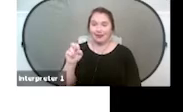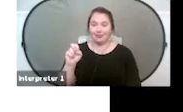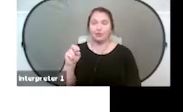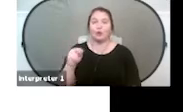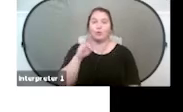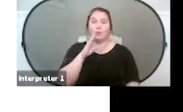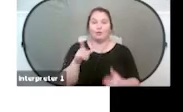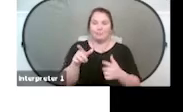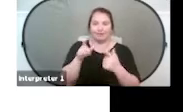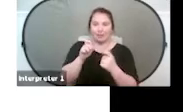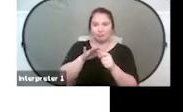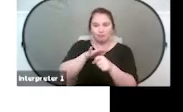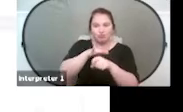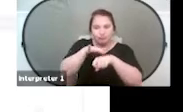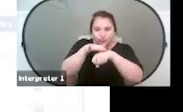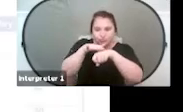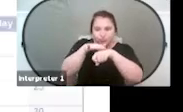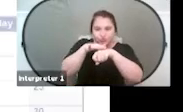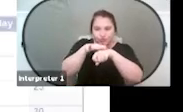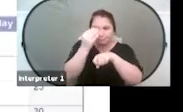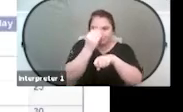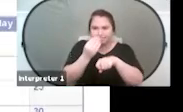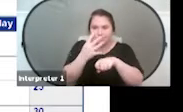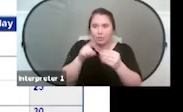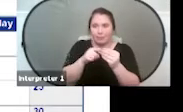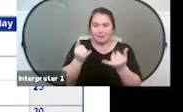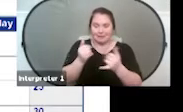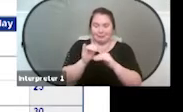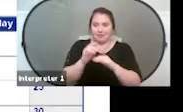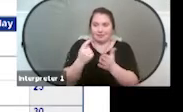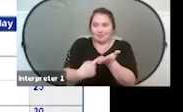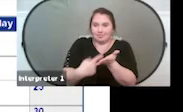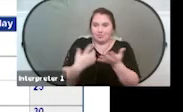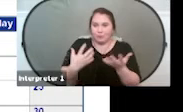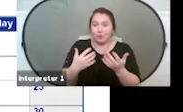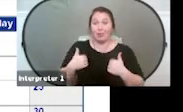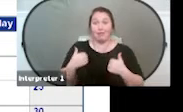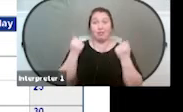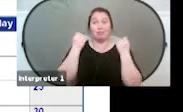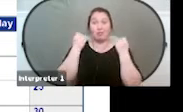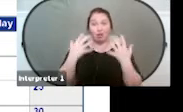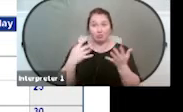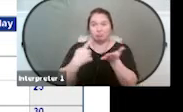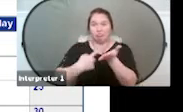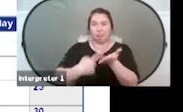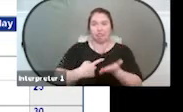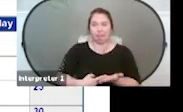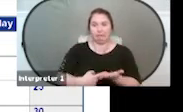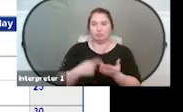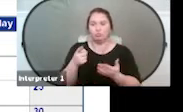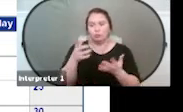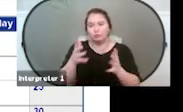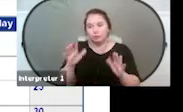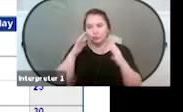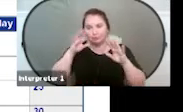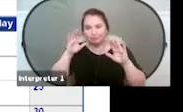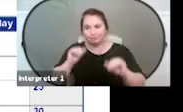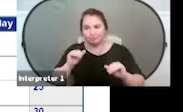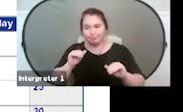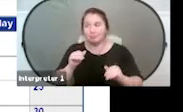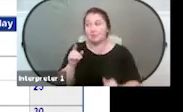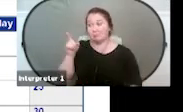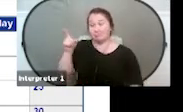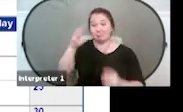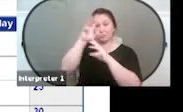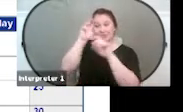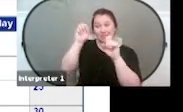quick overview of tonight's program. We do have a lot to cover, as you might expect. And as Dr. Kincannon mentioned,